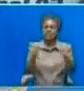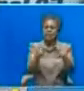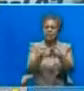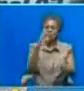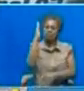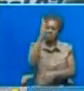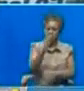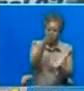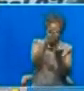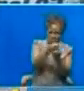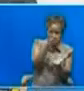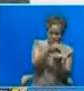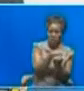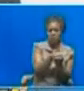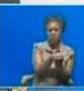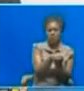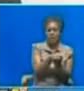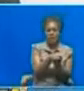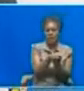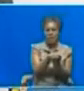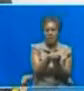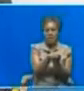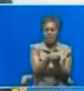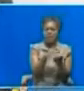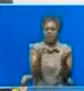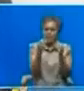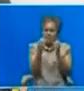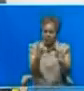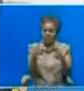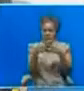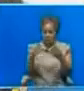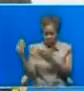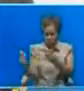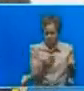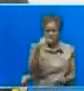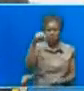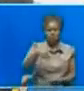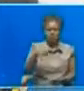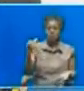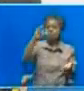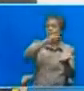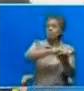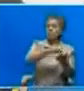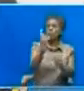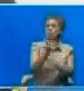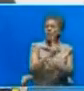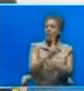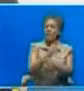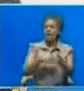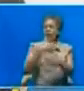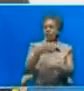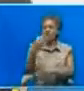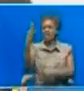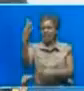direct shilling for shilling effect. The products, even if you were to start bringing them today, will only arrive here after 30 to 45